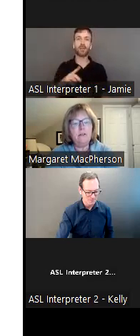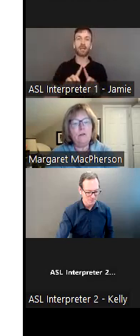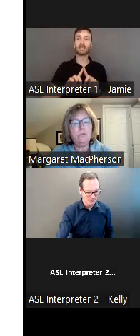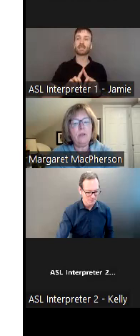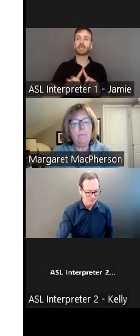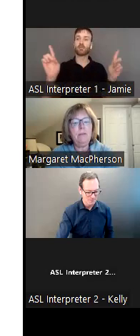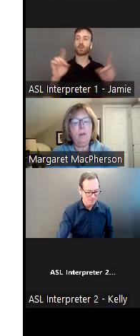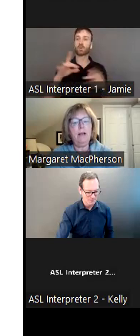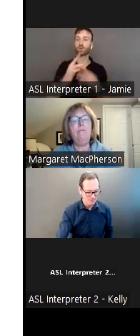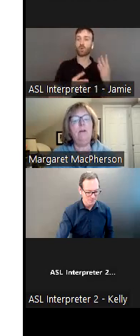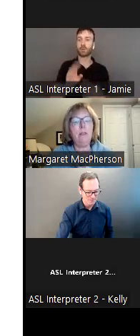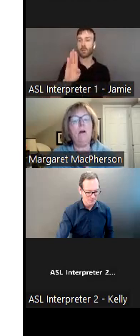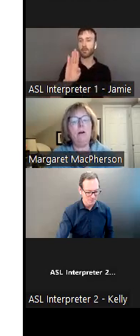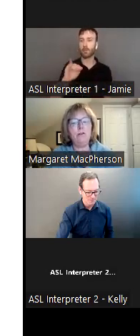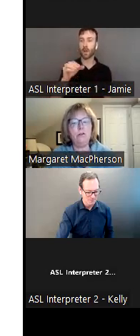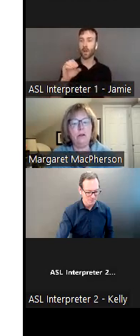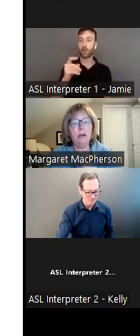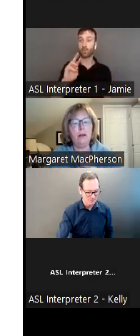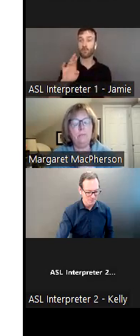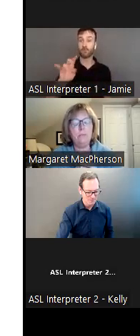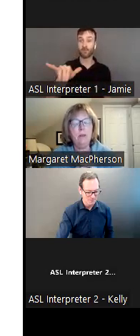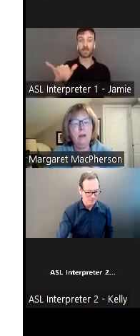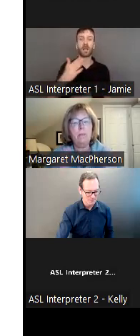biographies. And so some people have very large